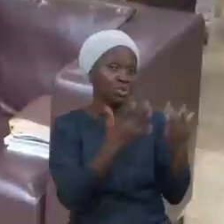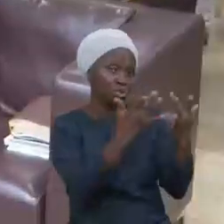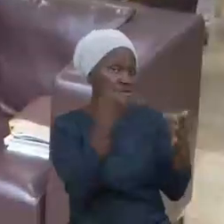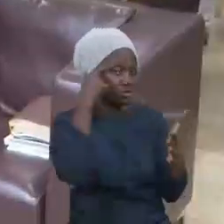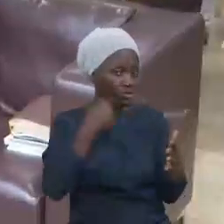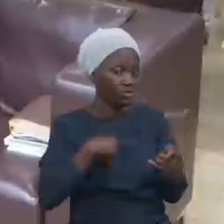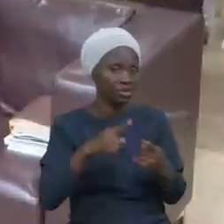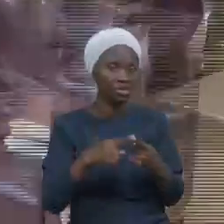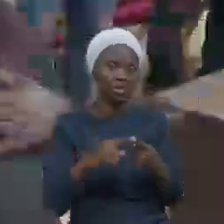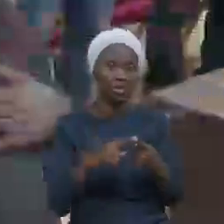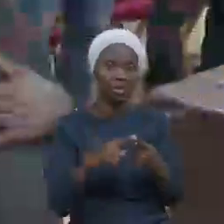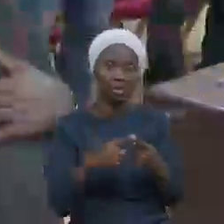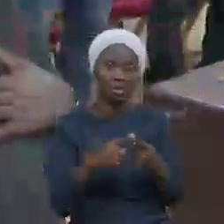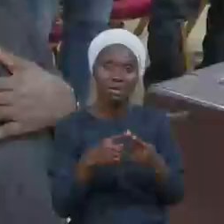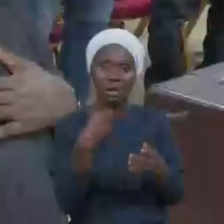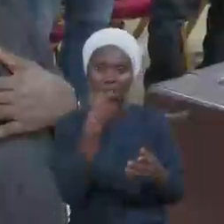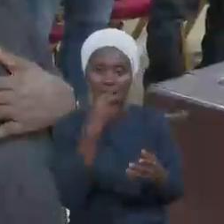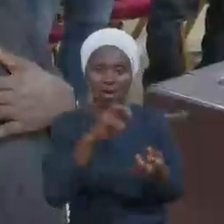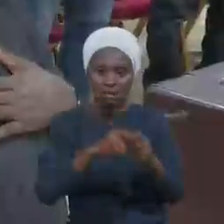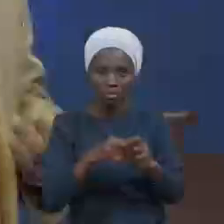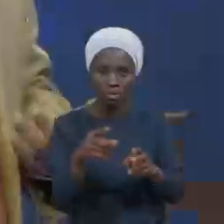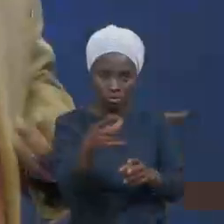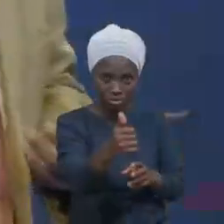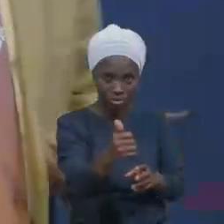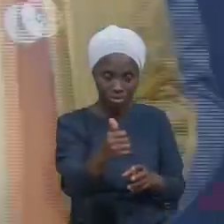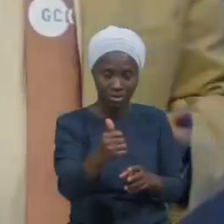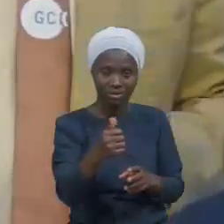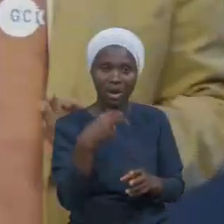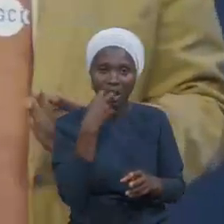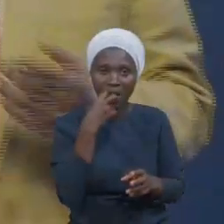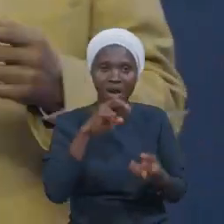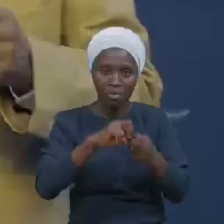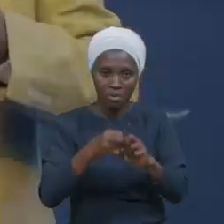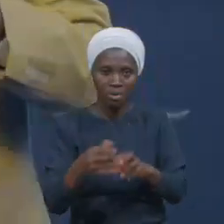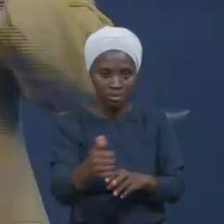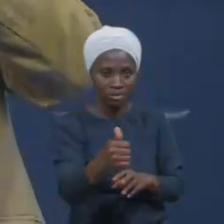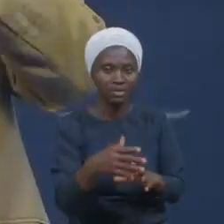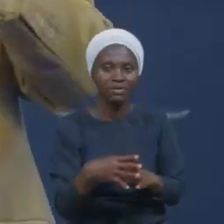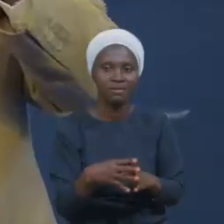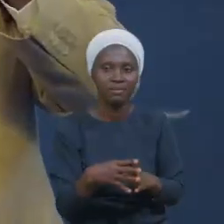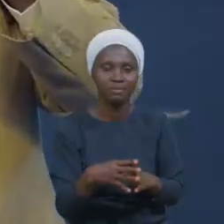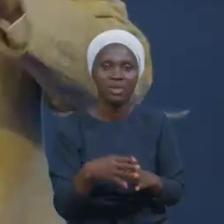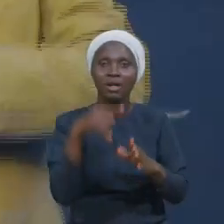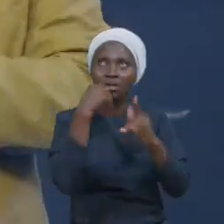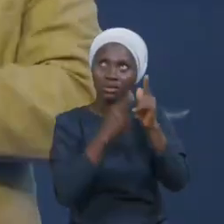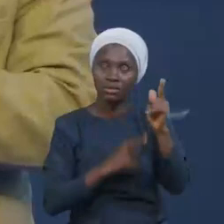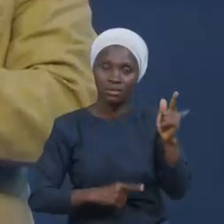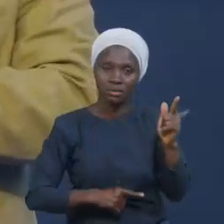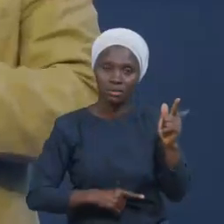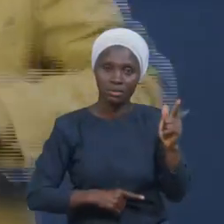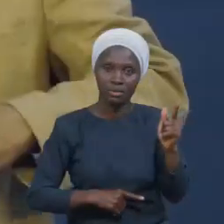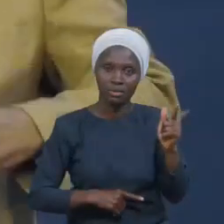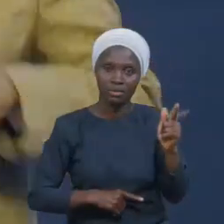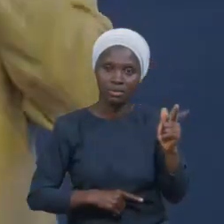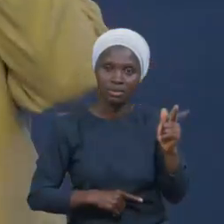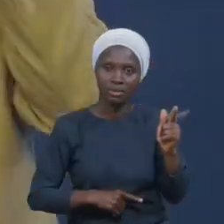to mention the problem. You mention the problem yourself. Tell the Lord. The man